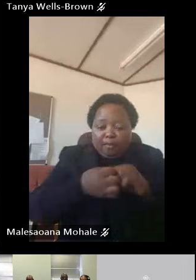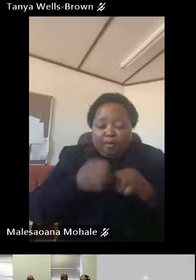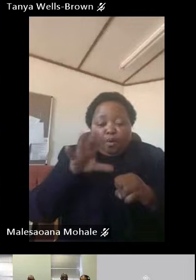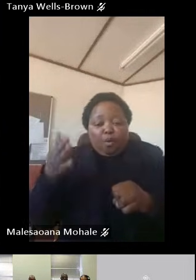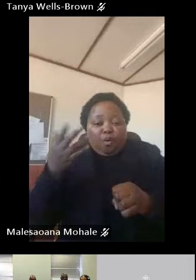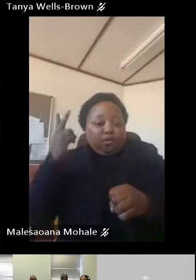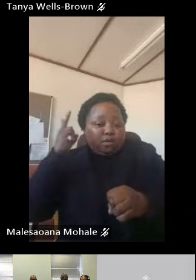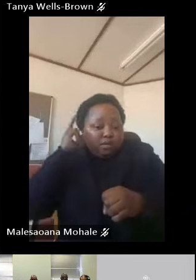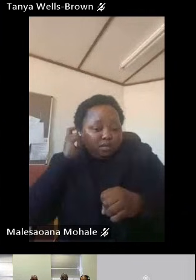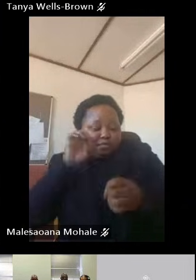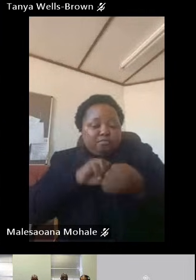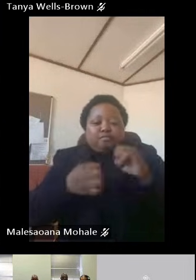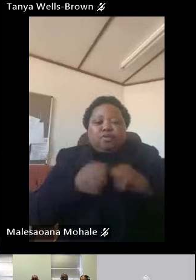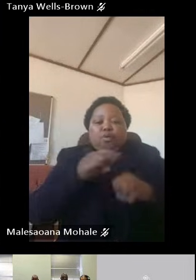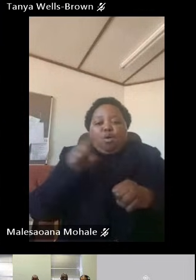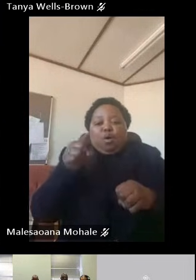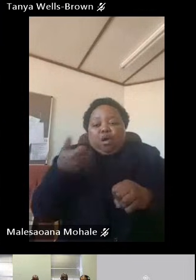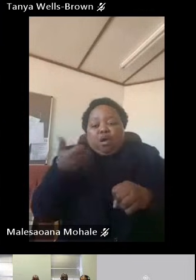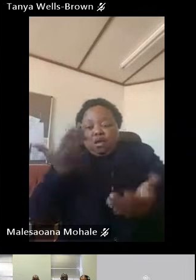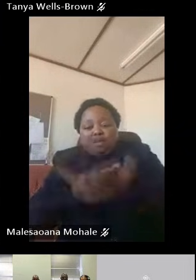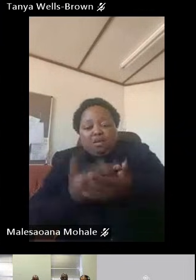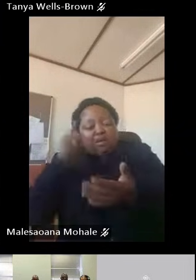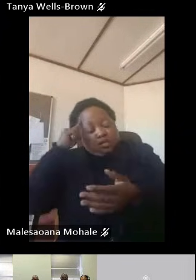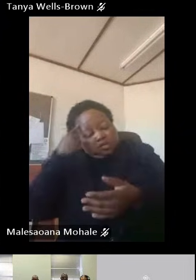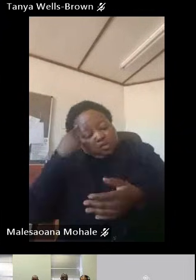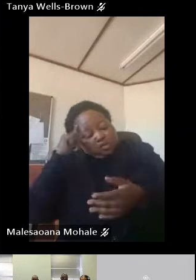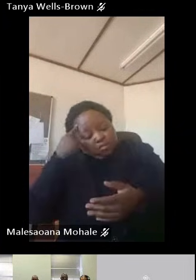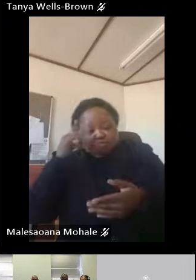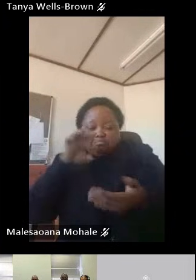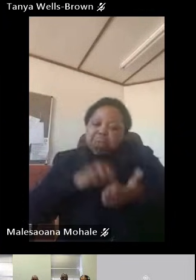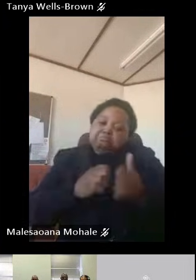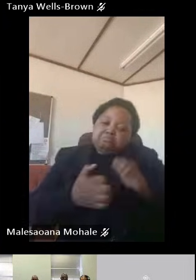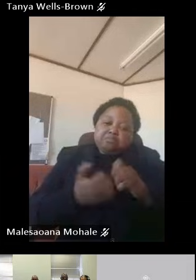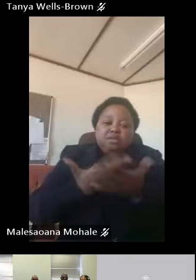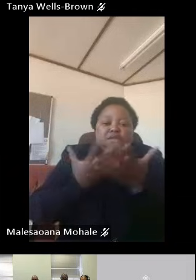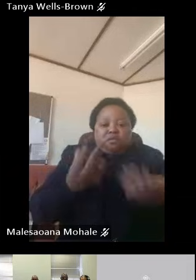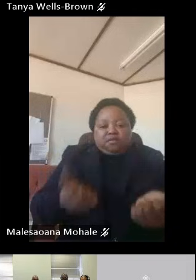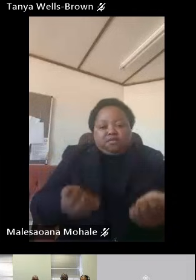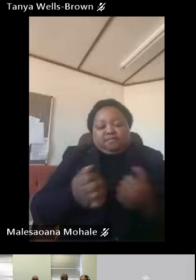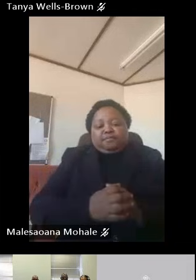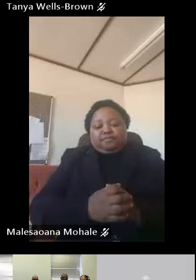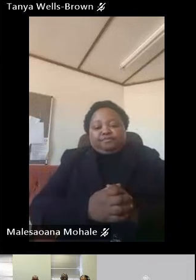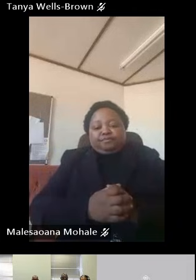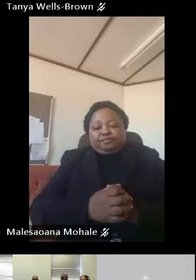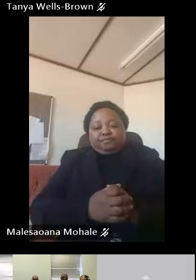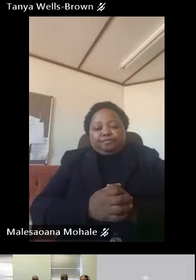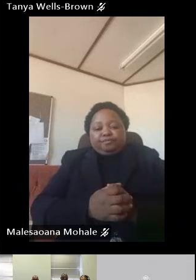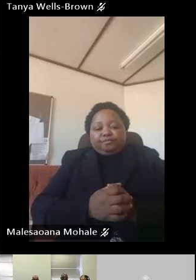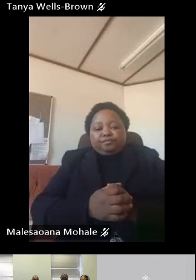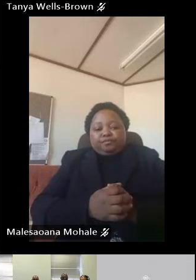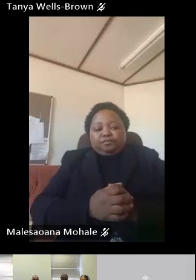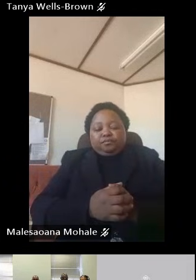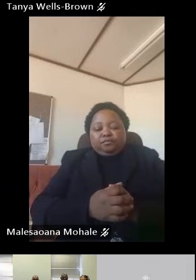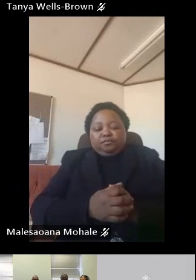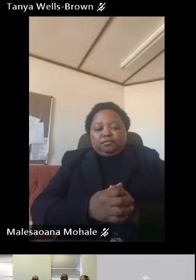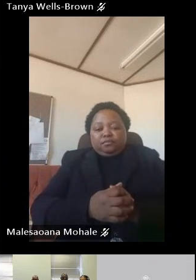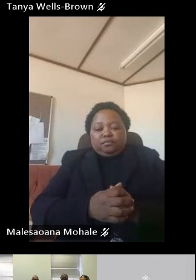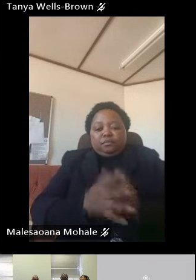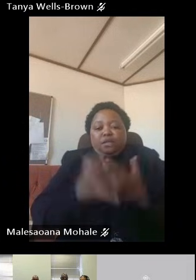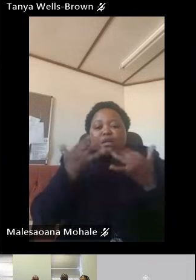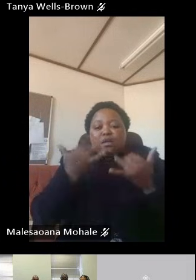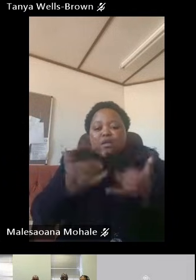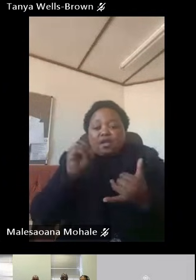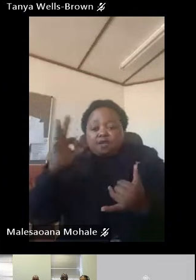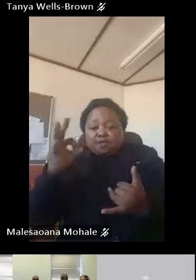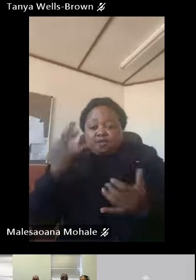whereas others would have intellectual impairment. So when these impairments get